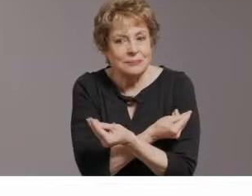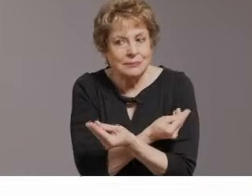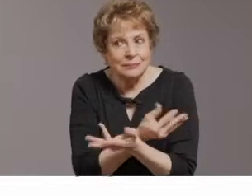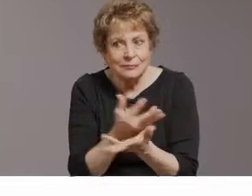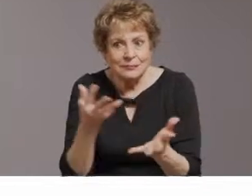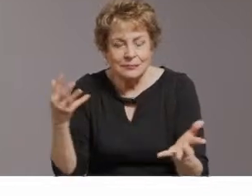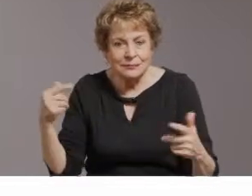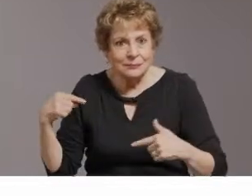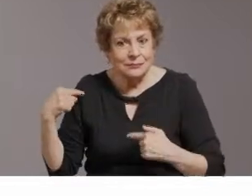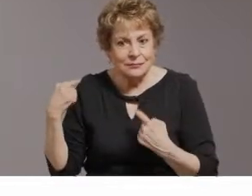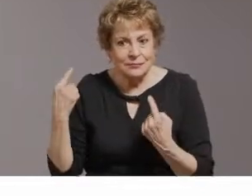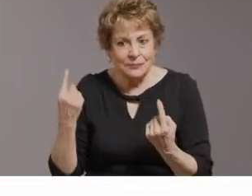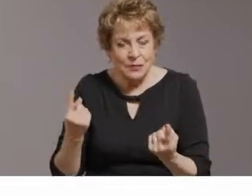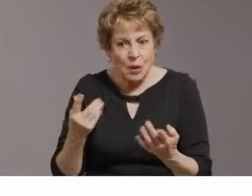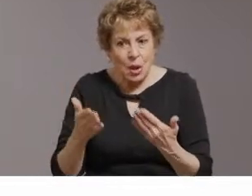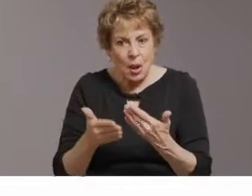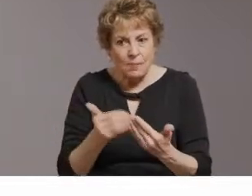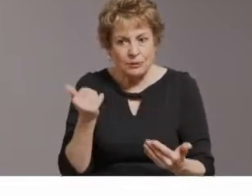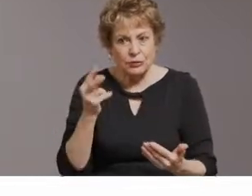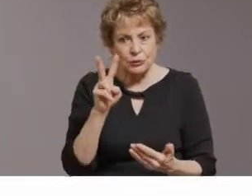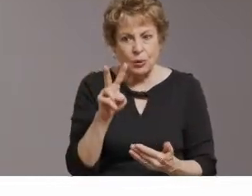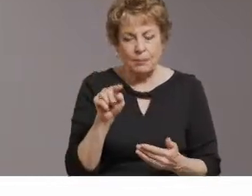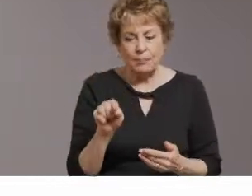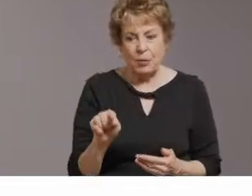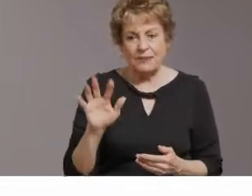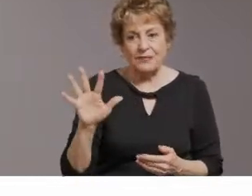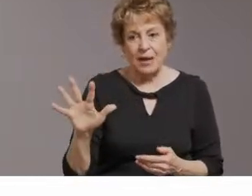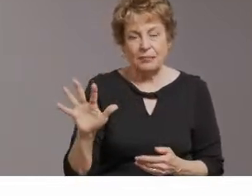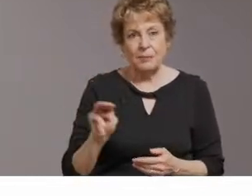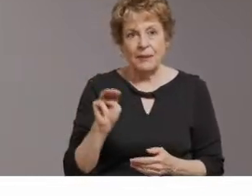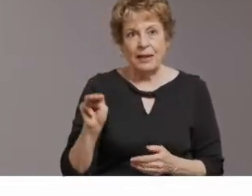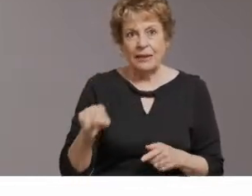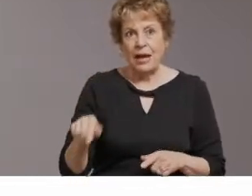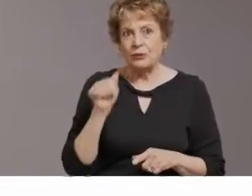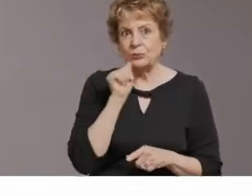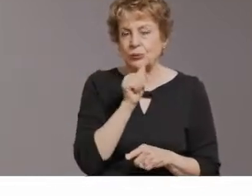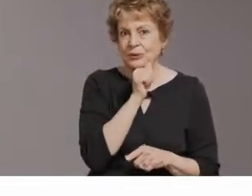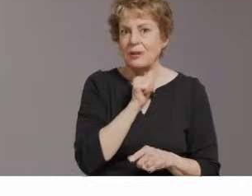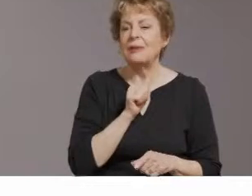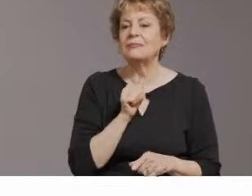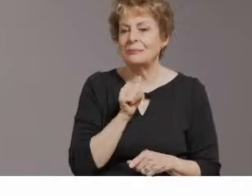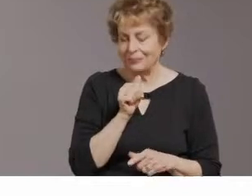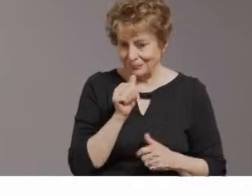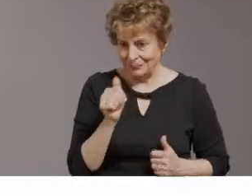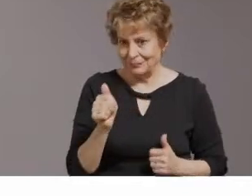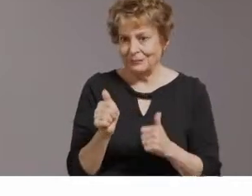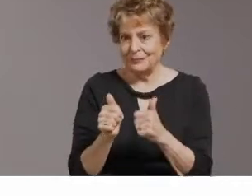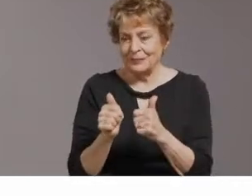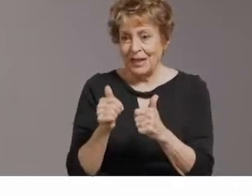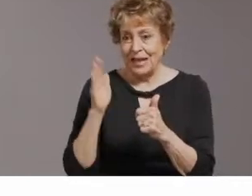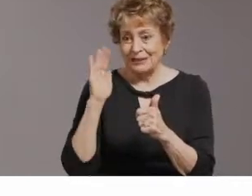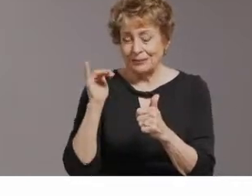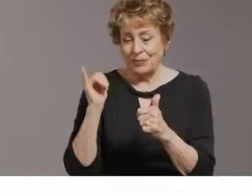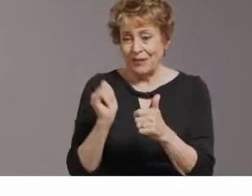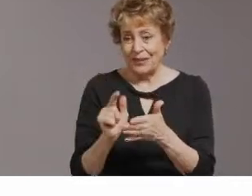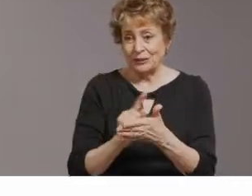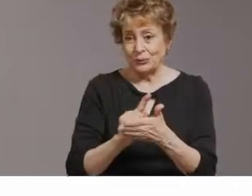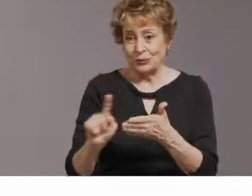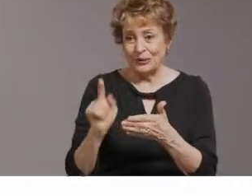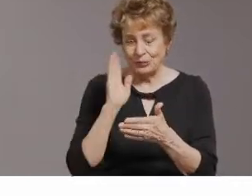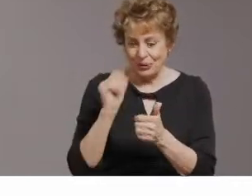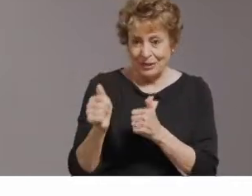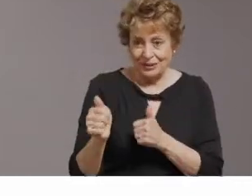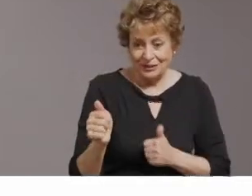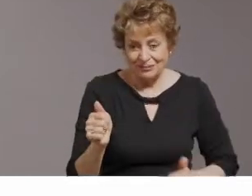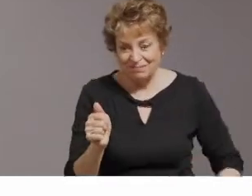almost 2.5 million Arizonans. We anticipate hitting 4 million vaccines this week, so we're very excited about